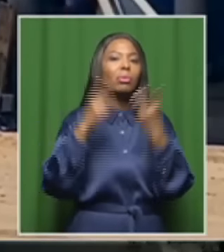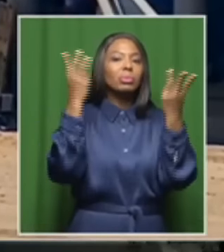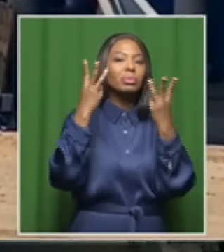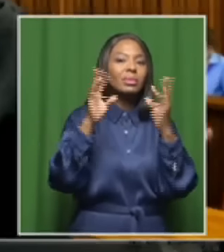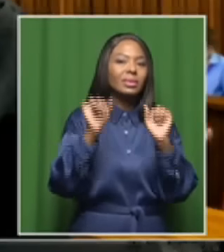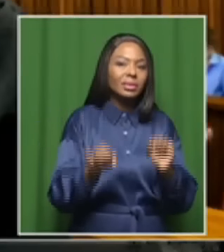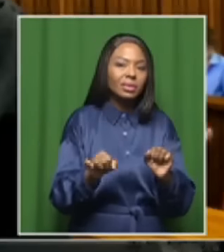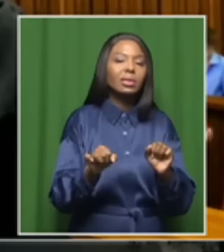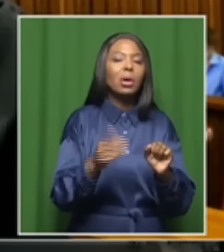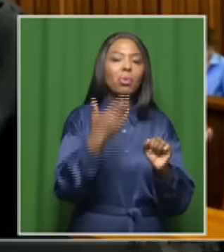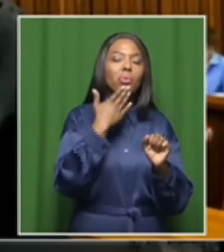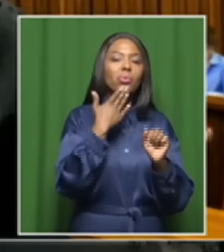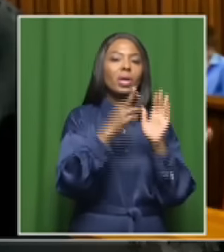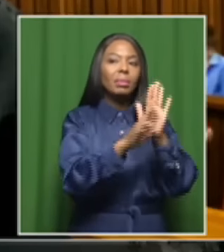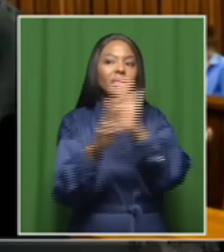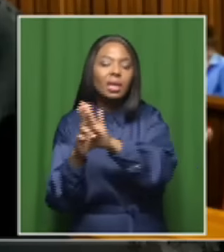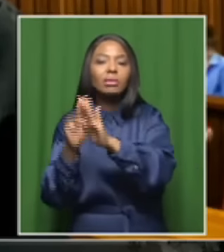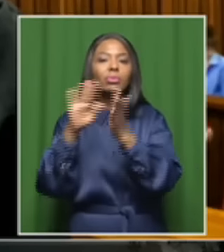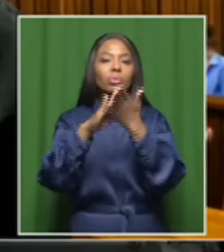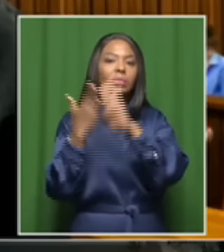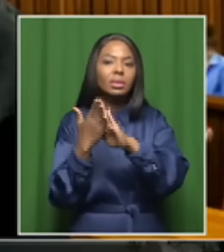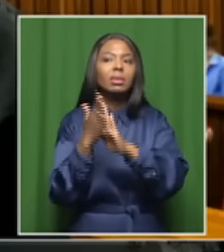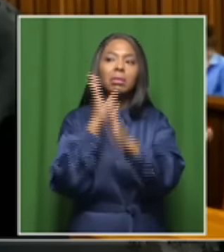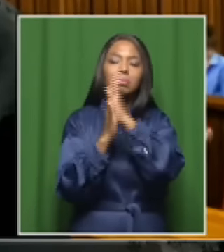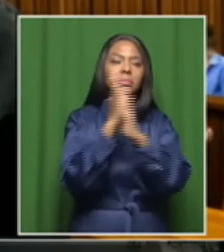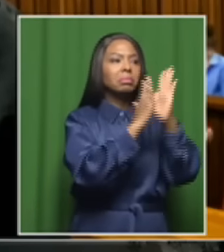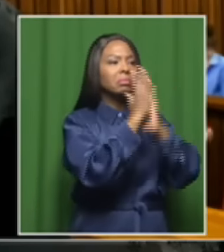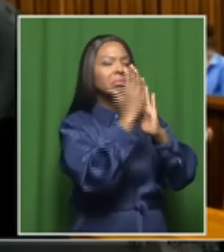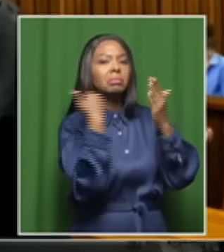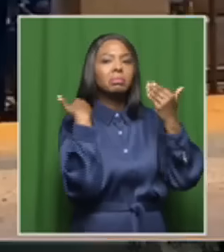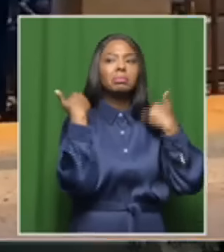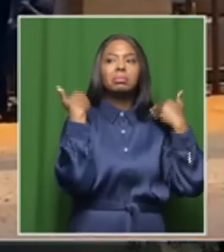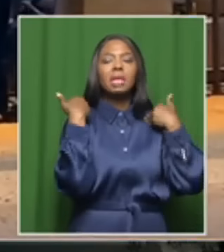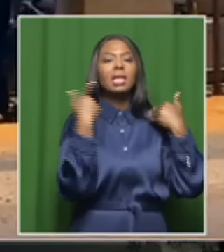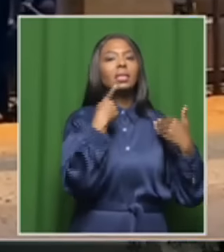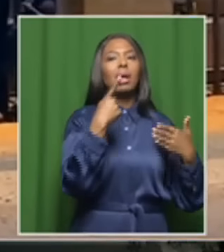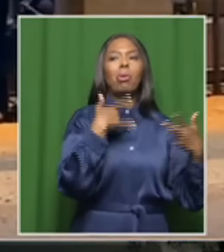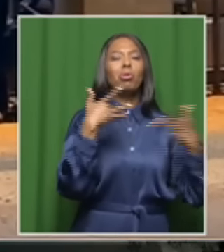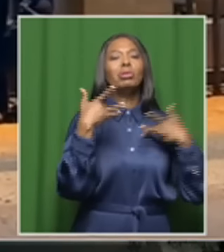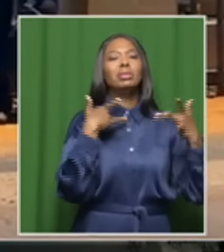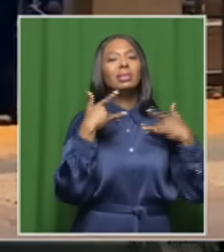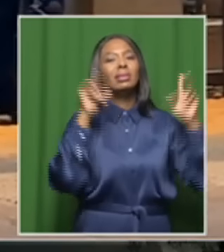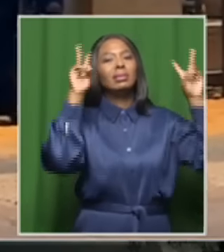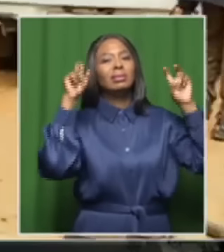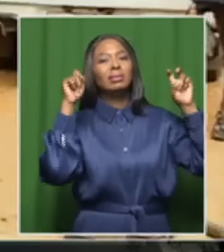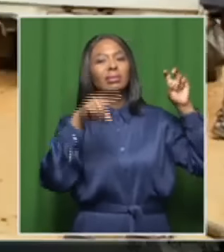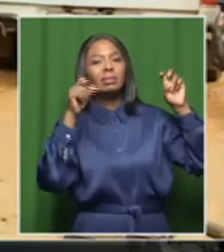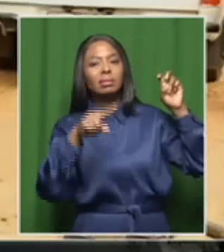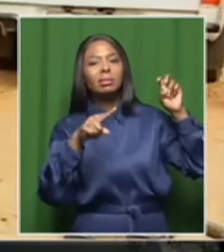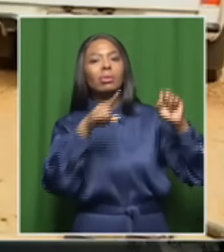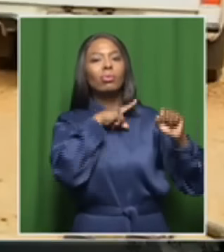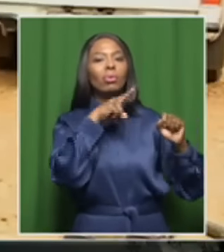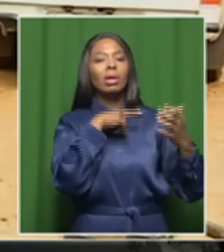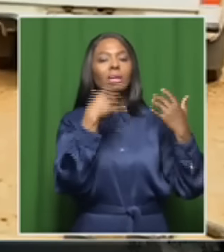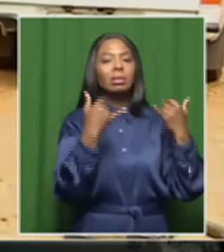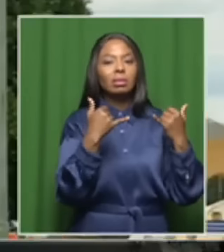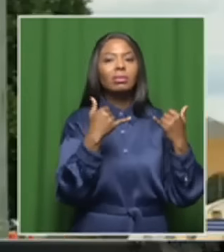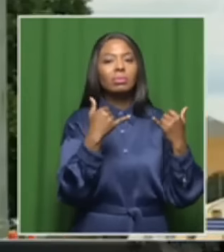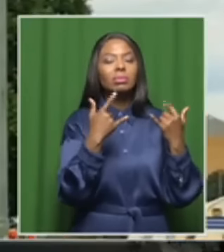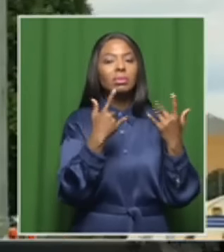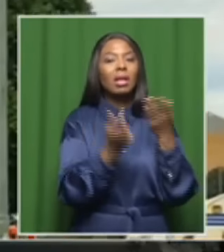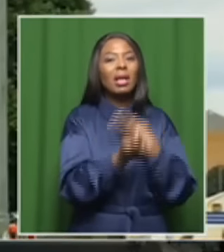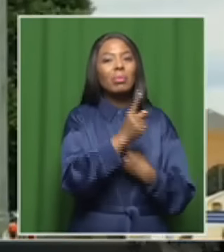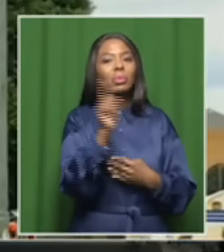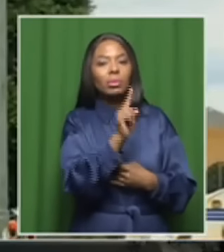that represent communities, are concerning, in that they are seeming to outweigh